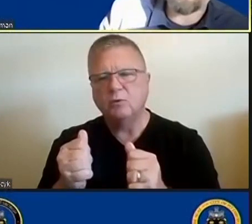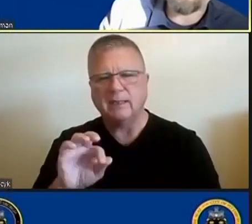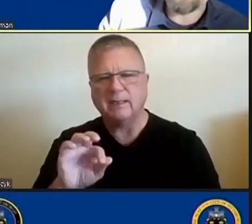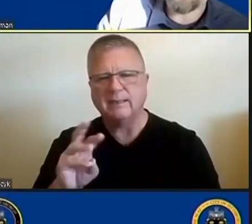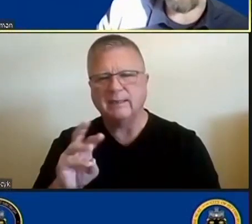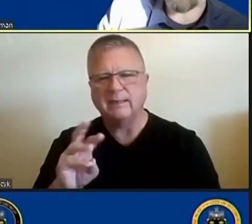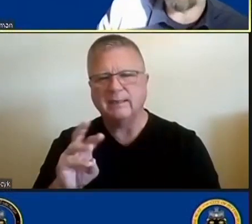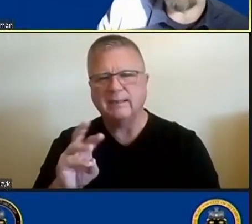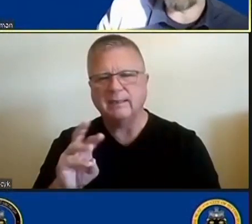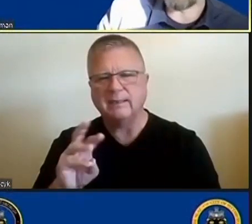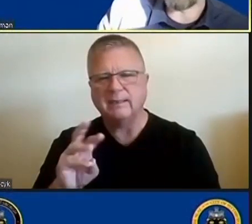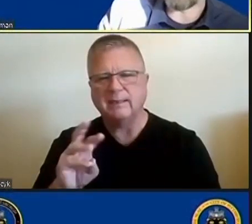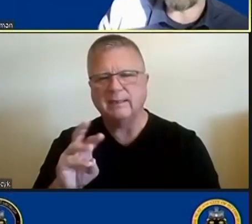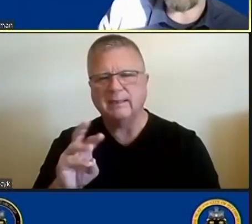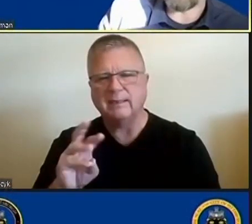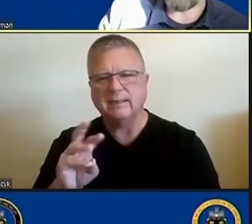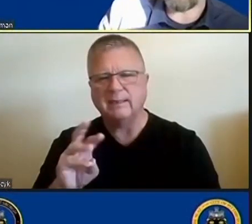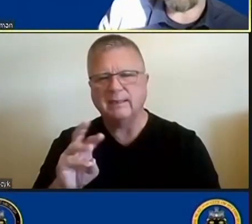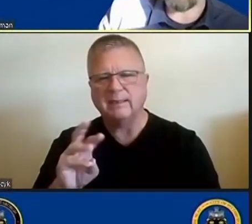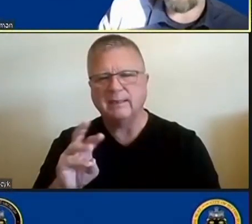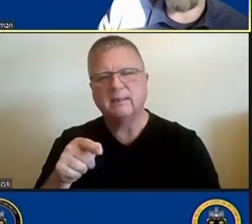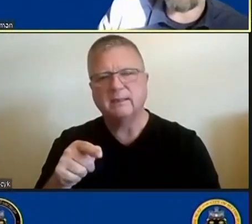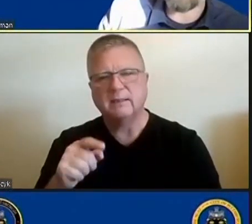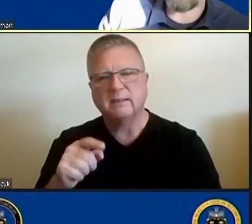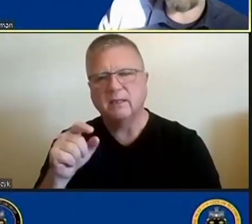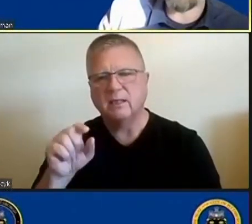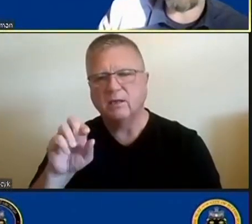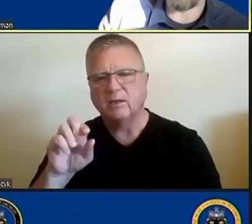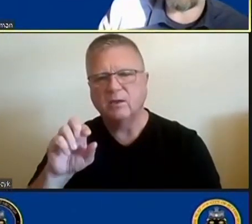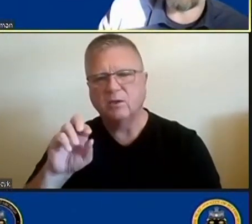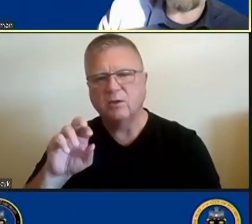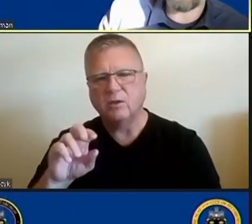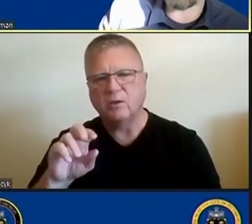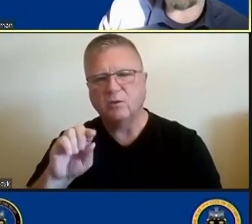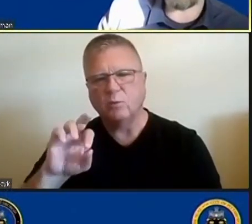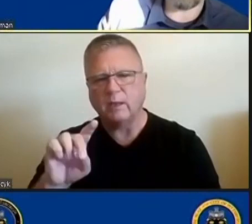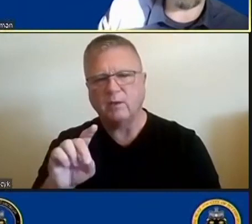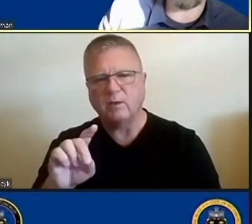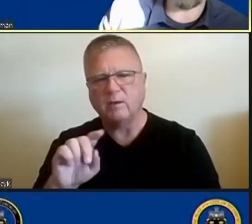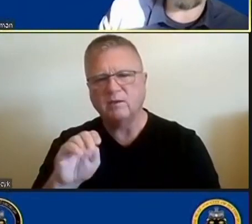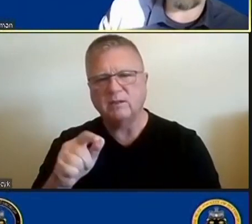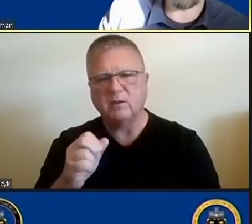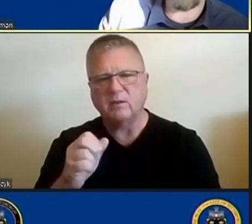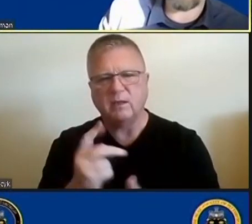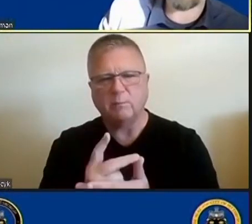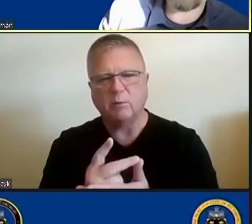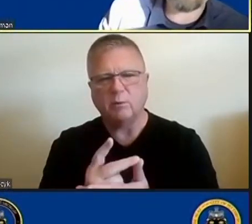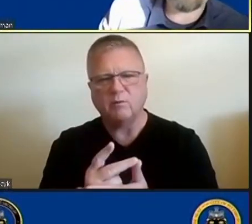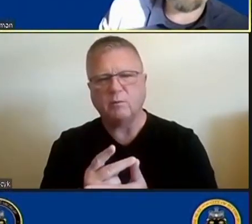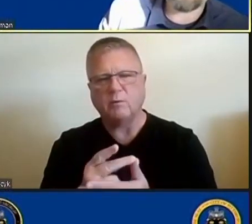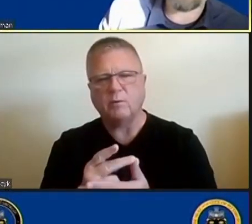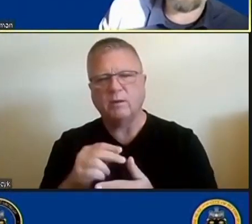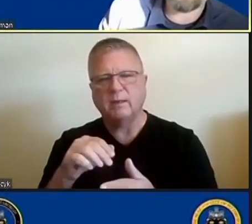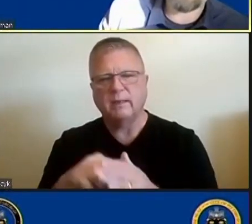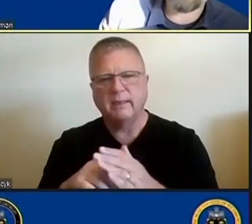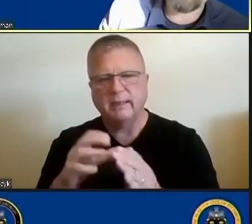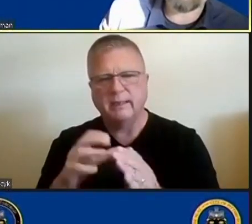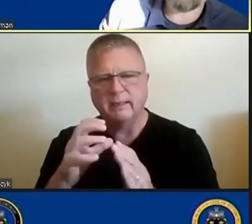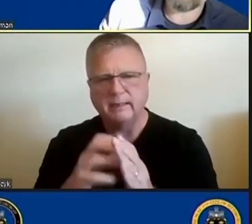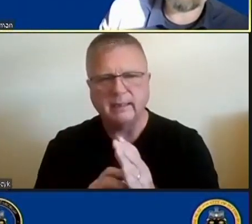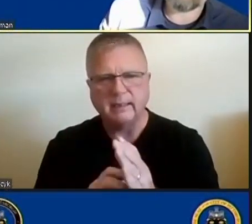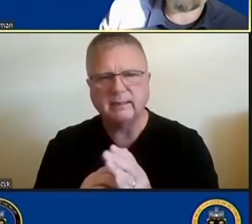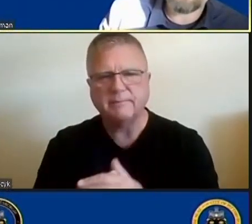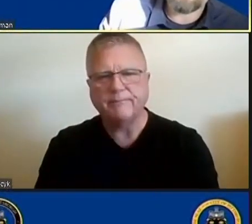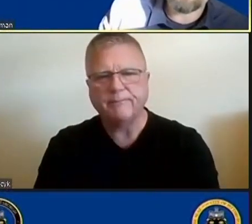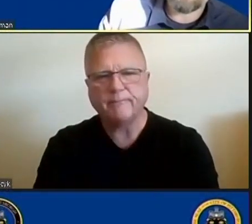2021. This is the record of zoning approval change in the code text. Next slide.